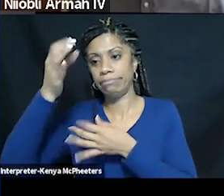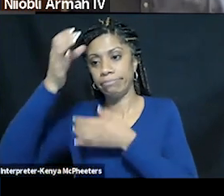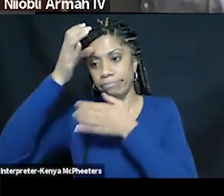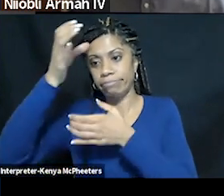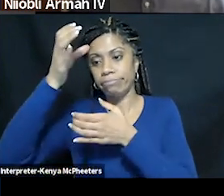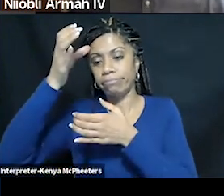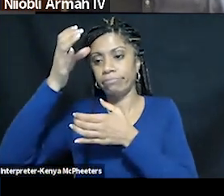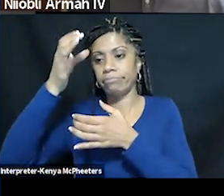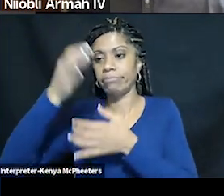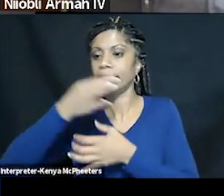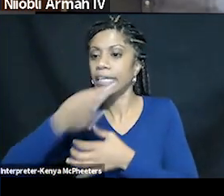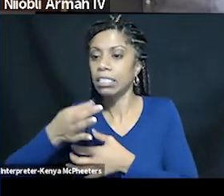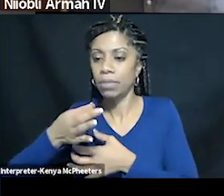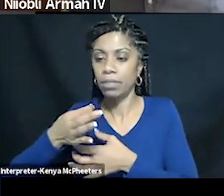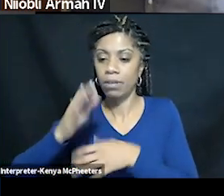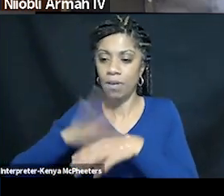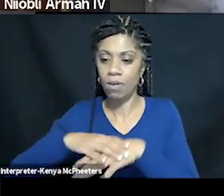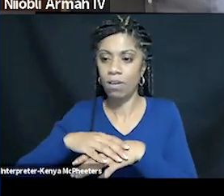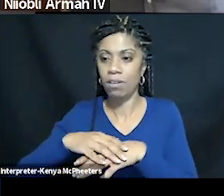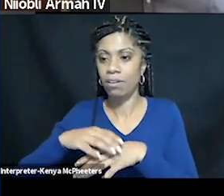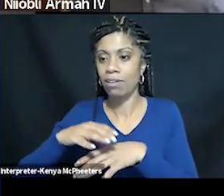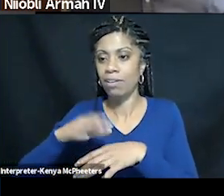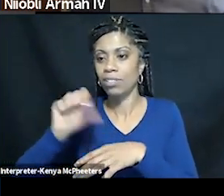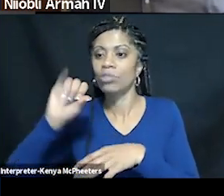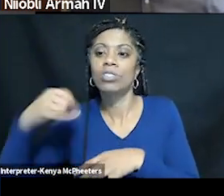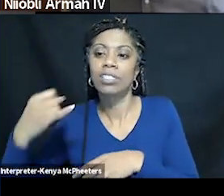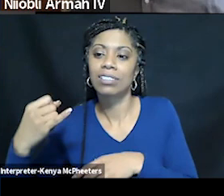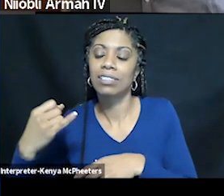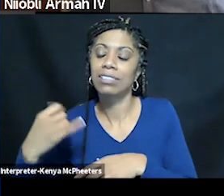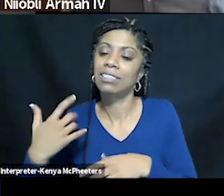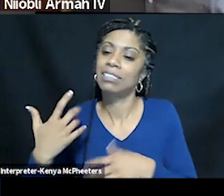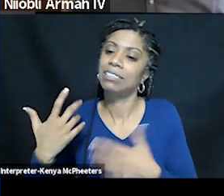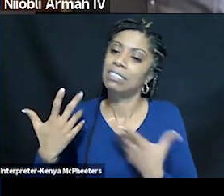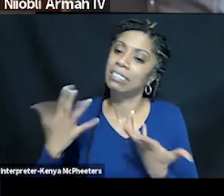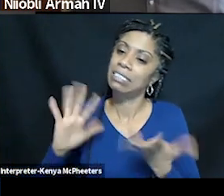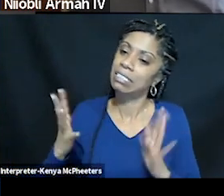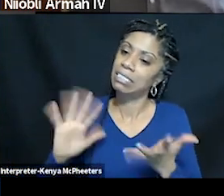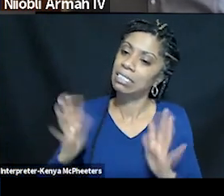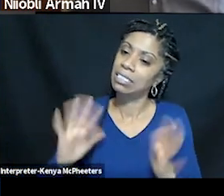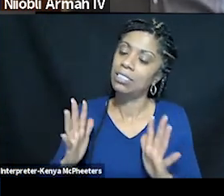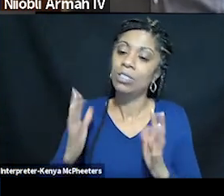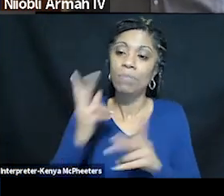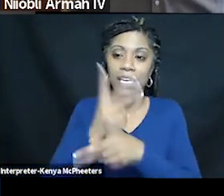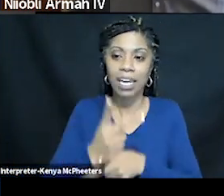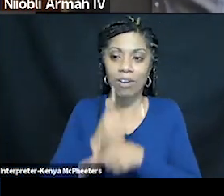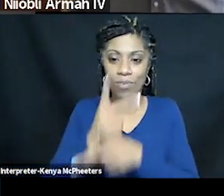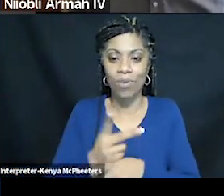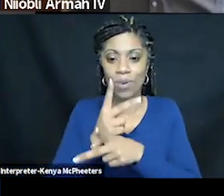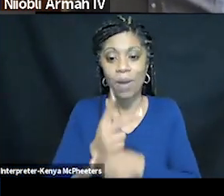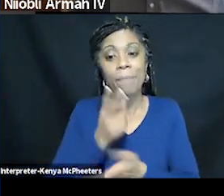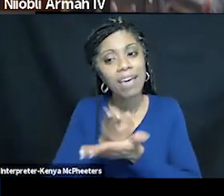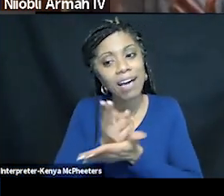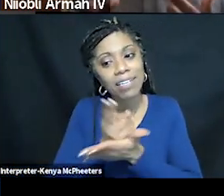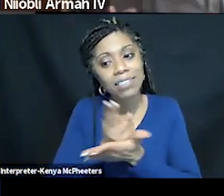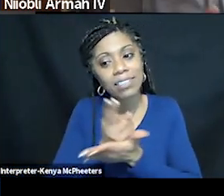never done, folks knew who they were and they got talked about really, really bad. So the best thing to do is to be honest about where you are.